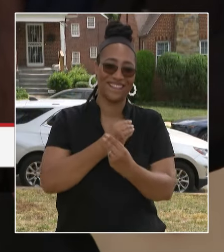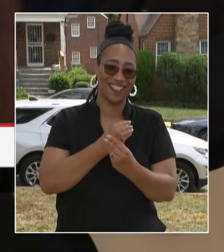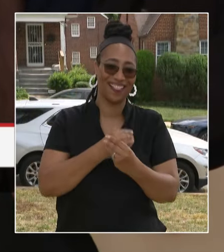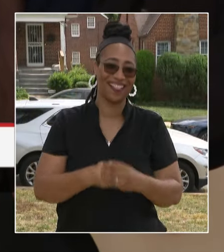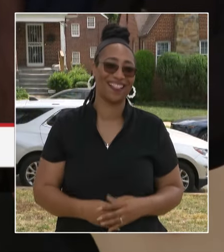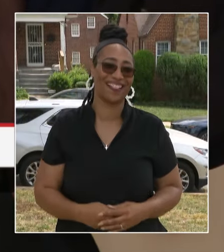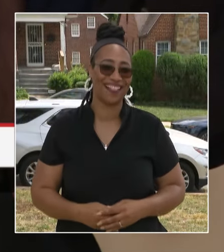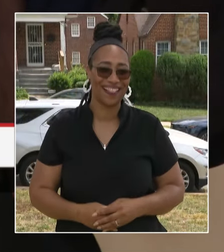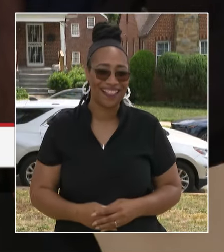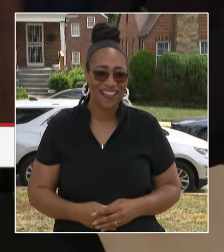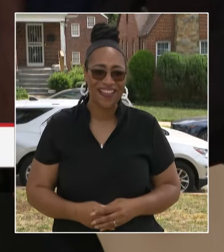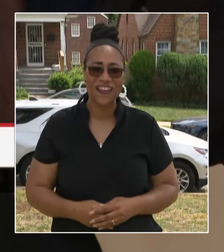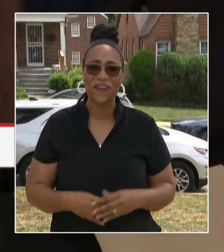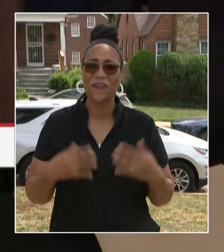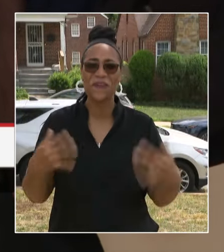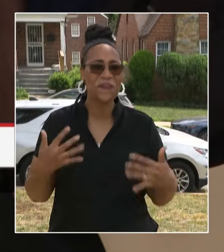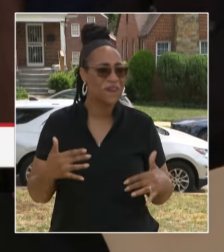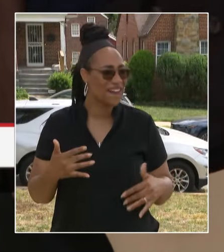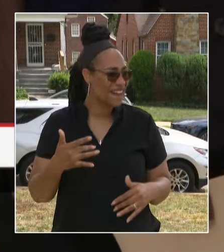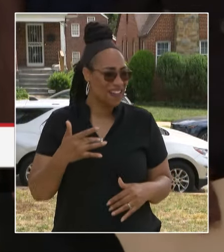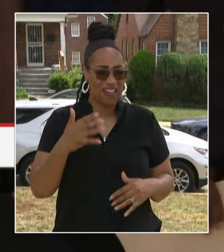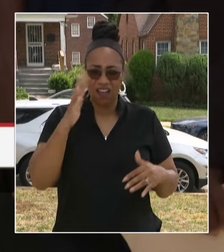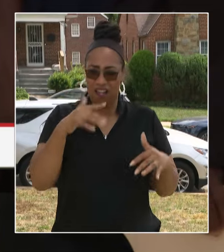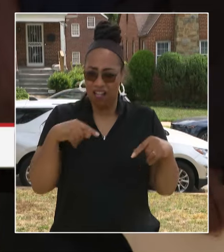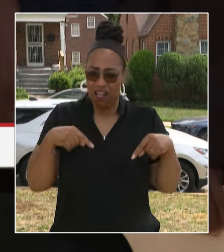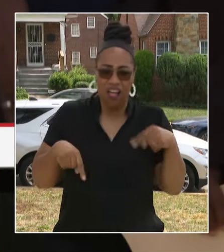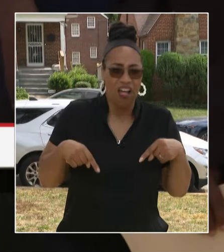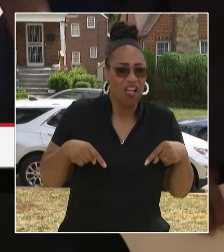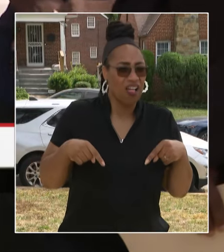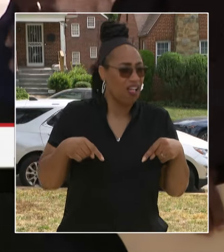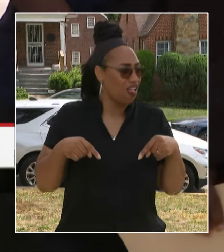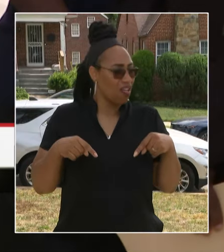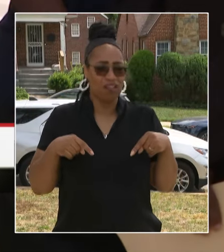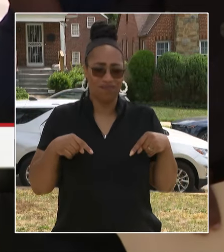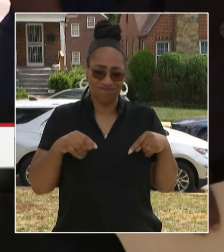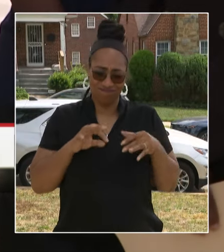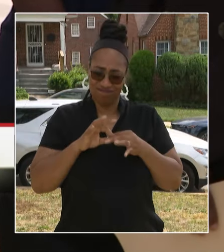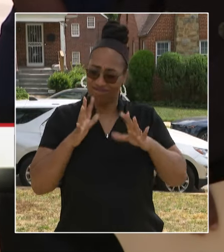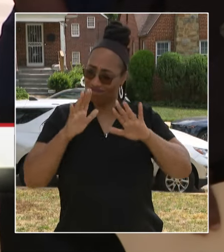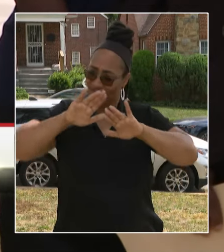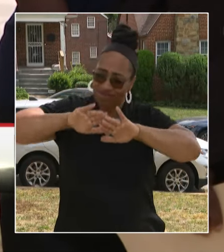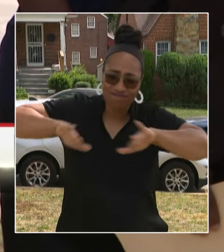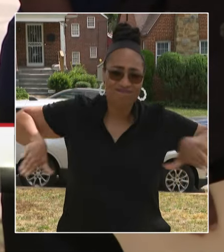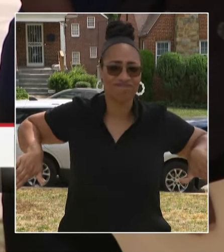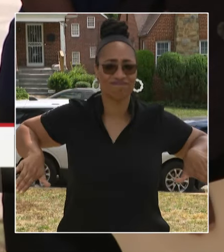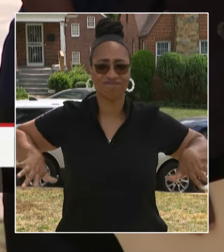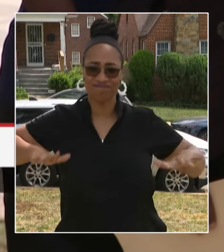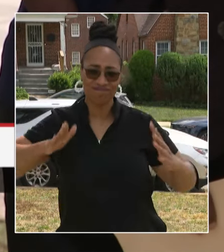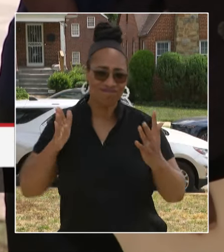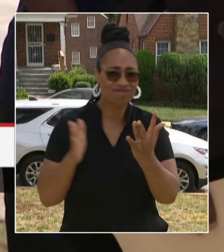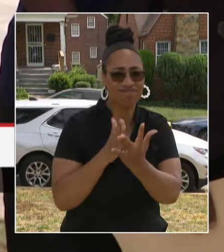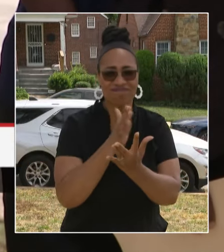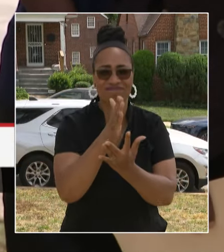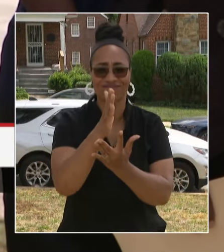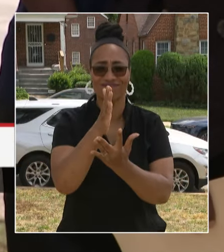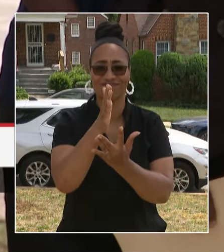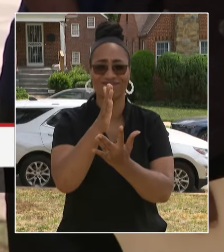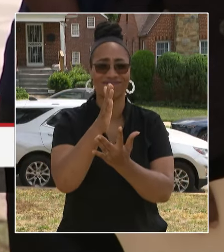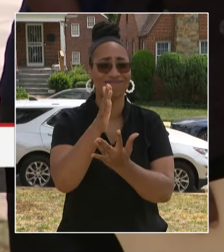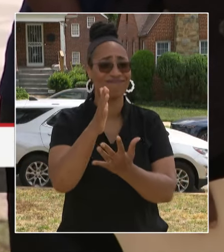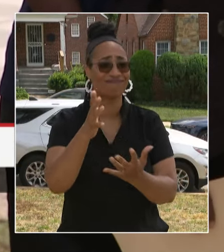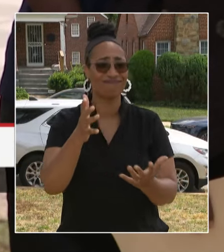unafraid. The new dawn blooms as we free it, for there is always light. If only we're brave enough to see it,